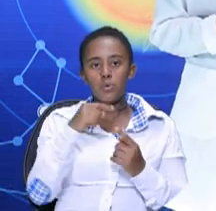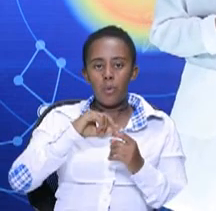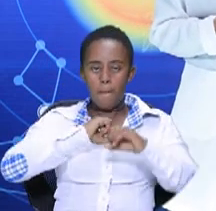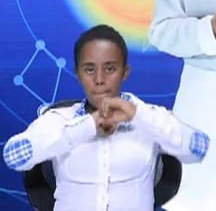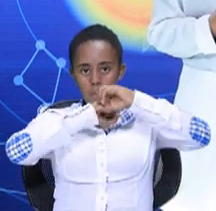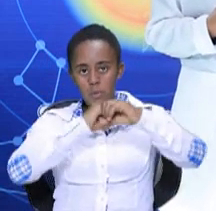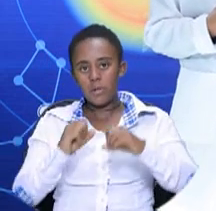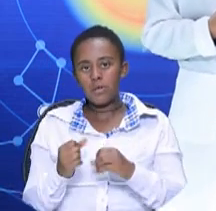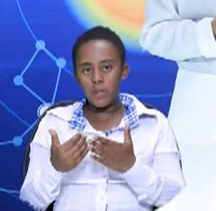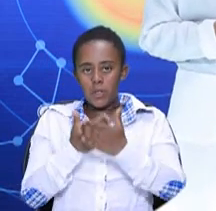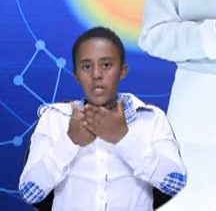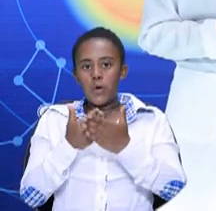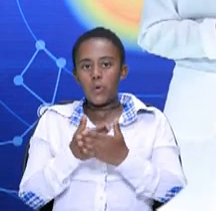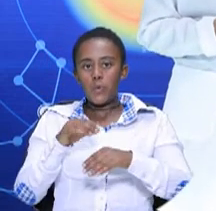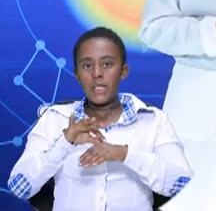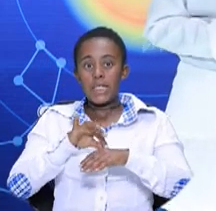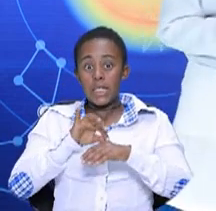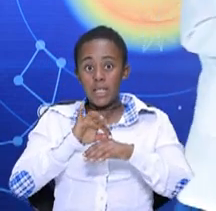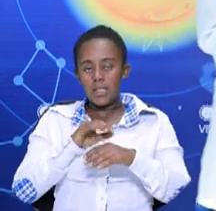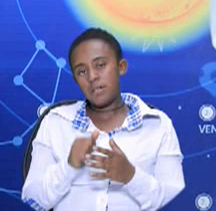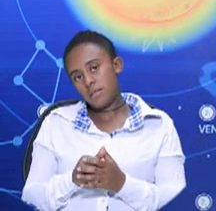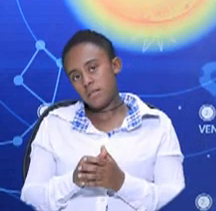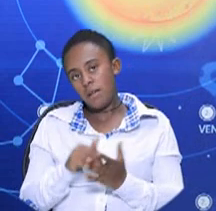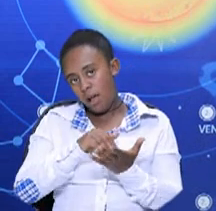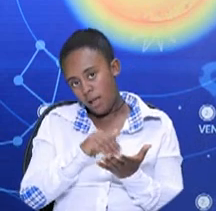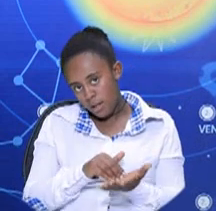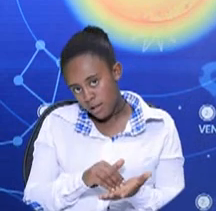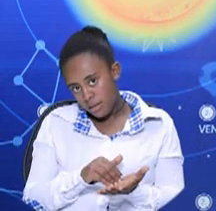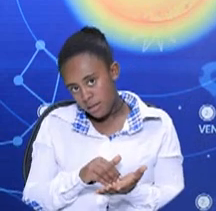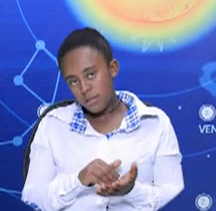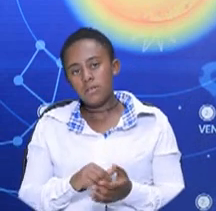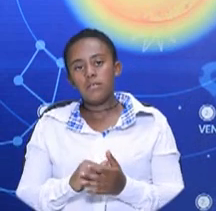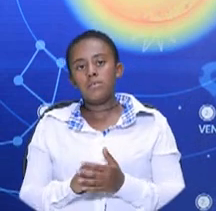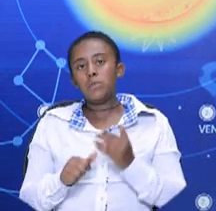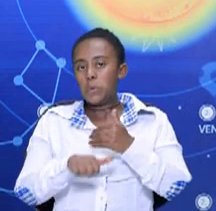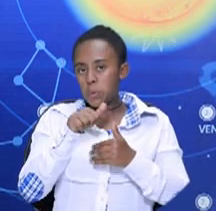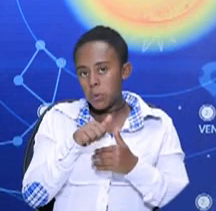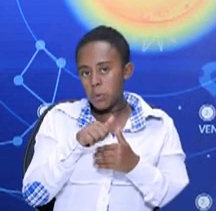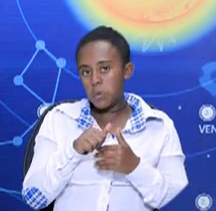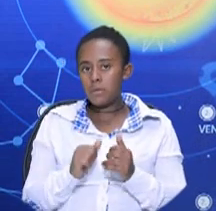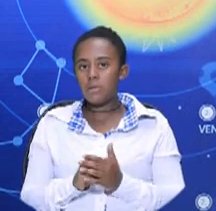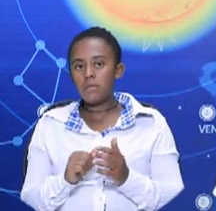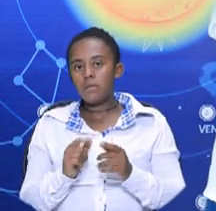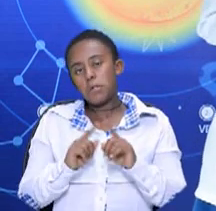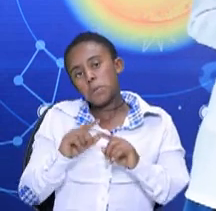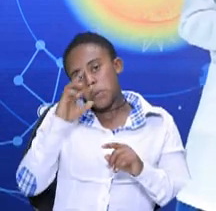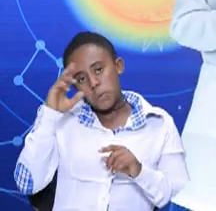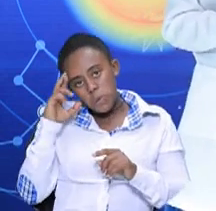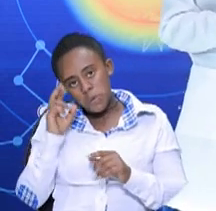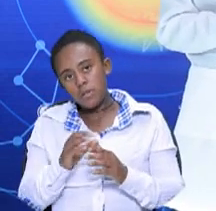new skin from damage. Again, when someone is injured by a particular